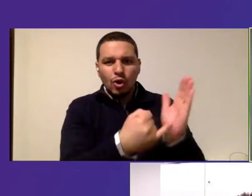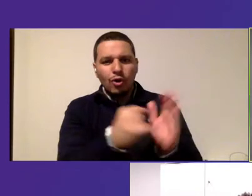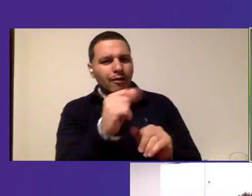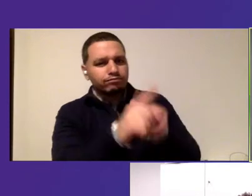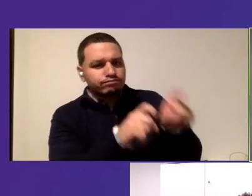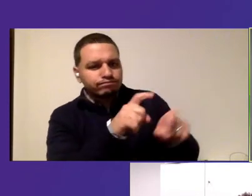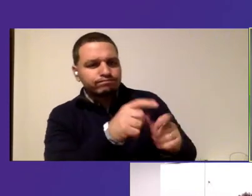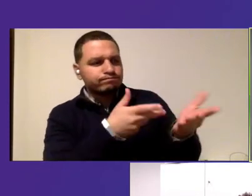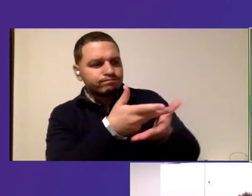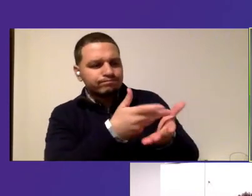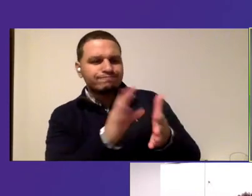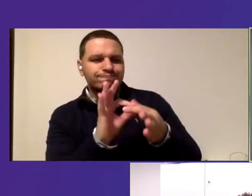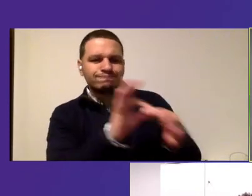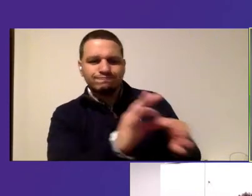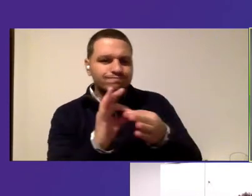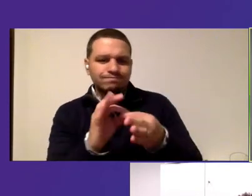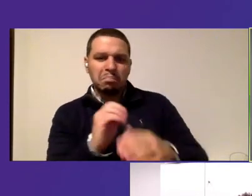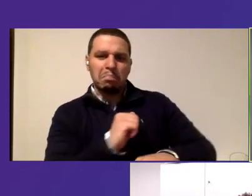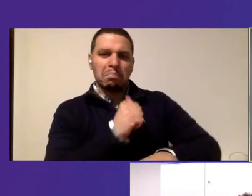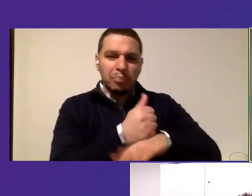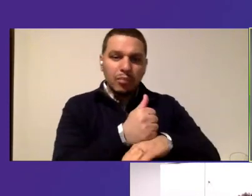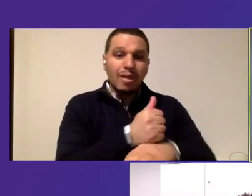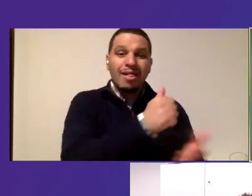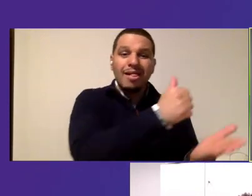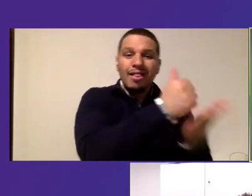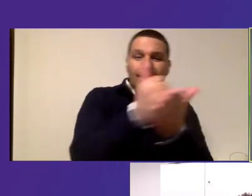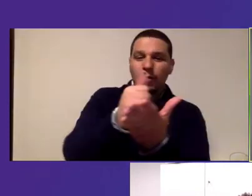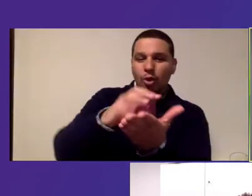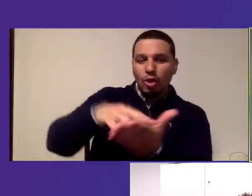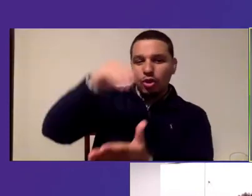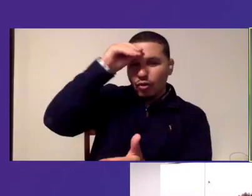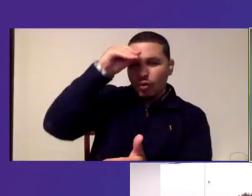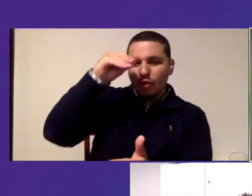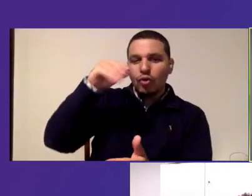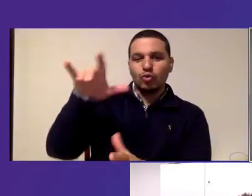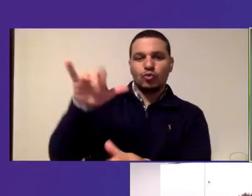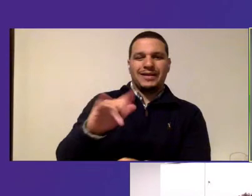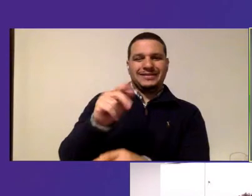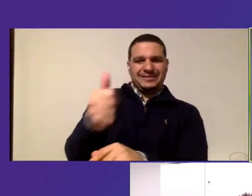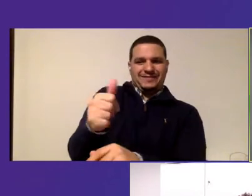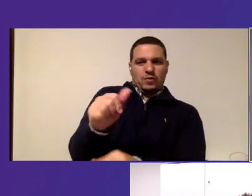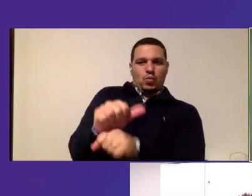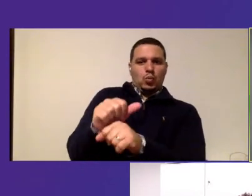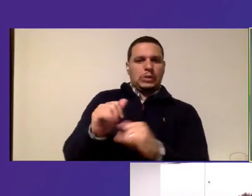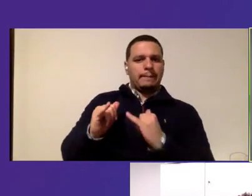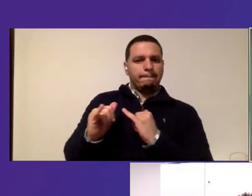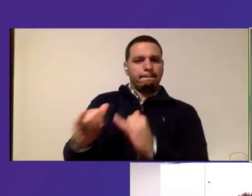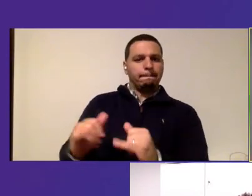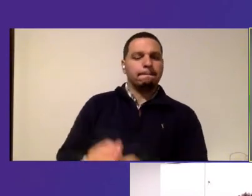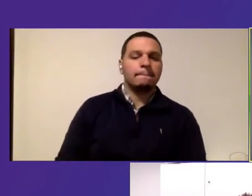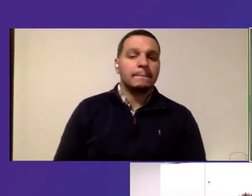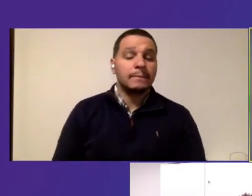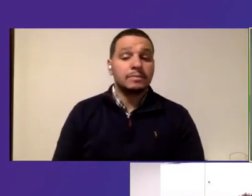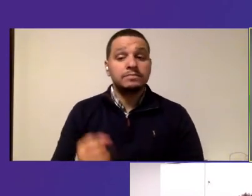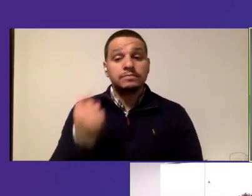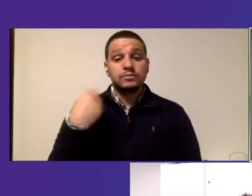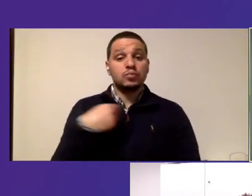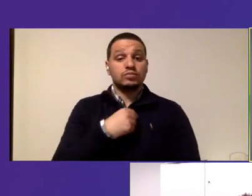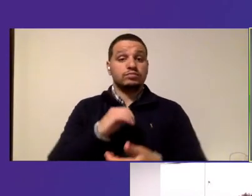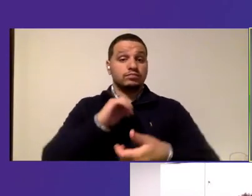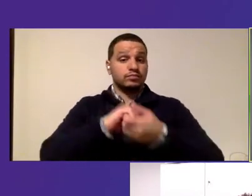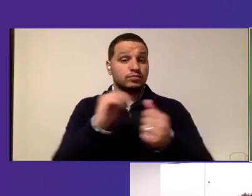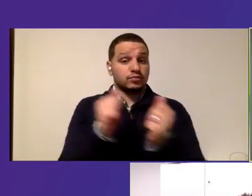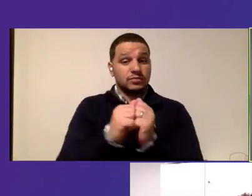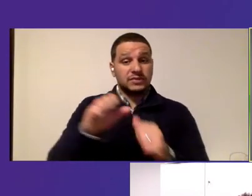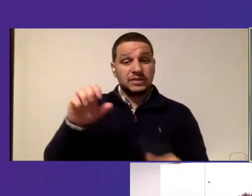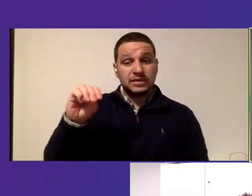activists to help you do this learning and to do this work. To that end, in collaboration with Emily, and really